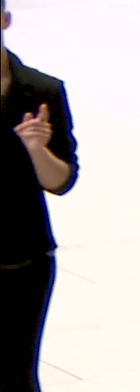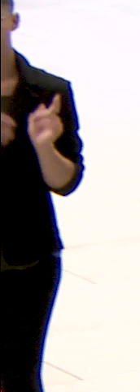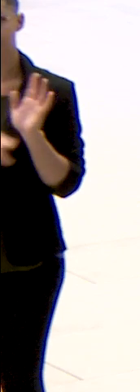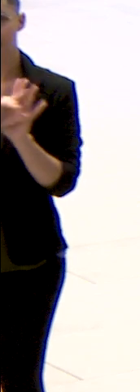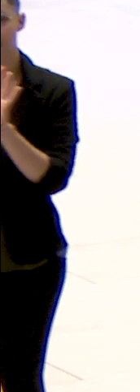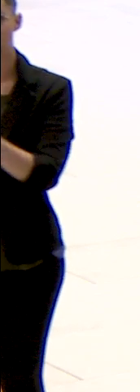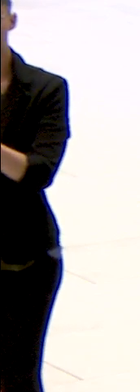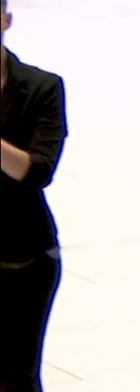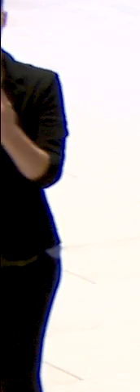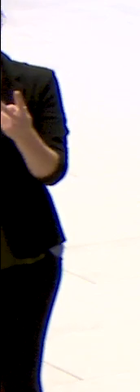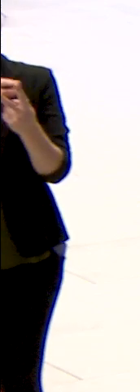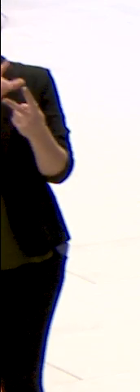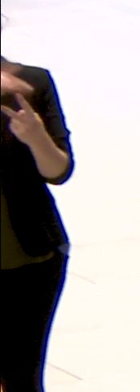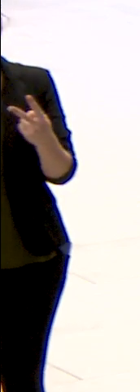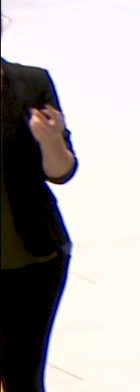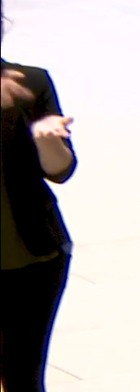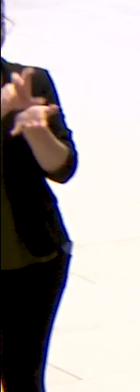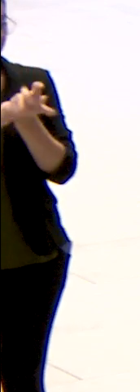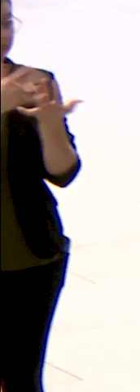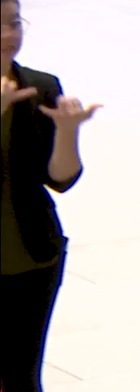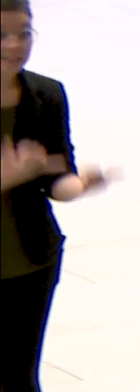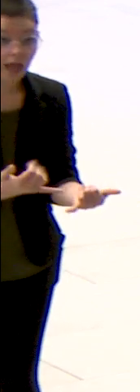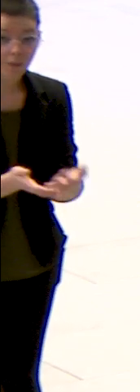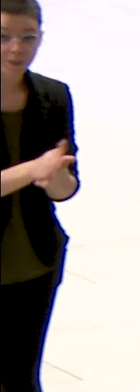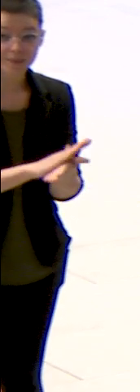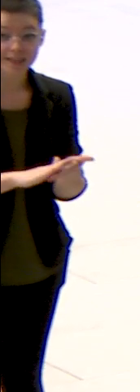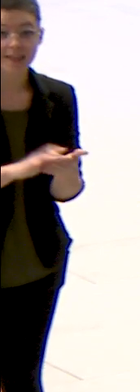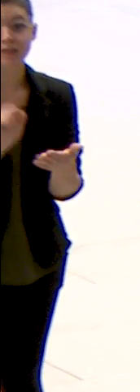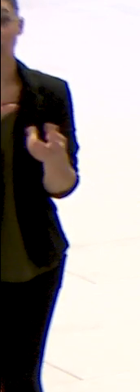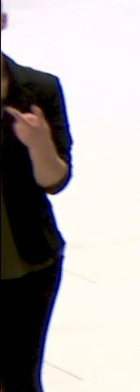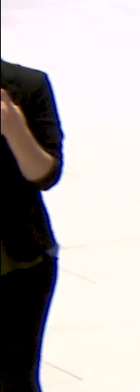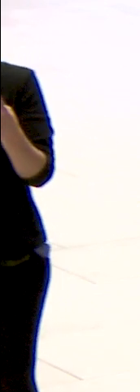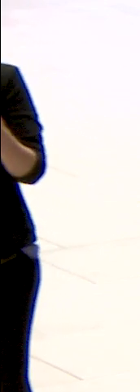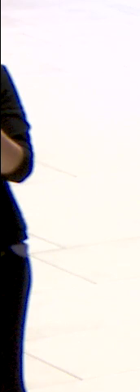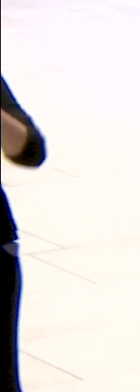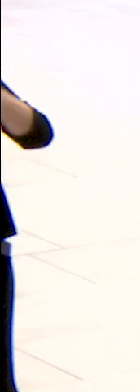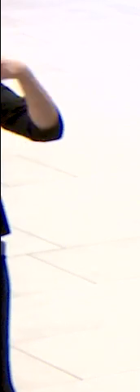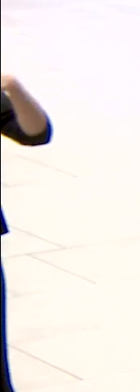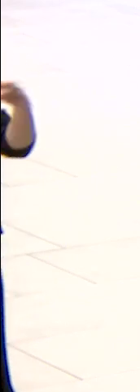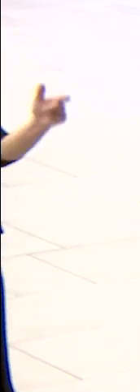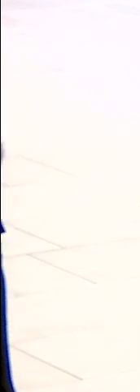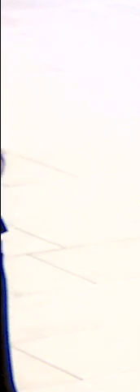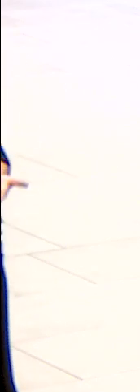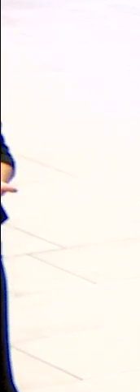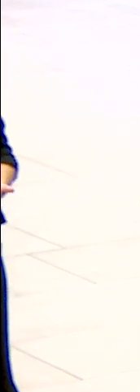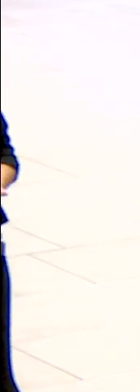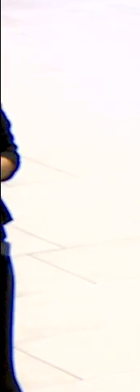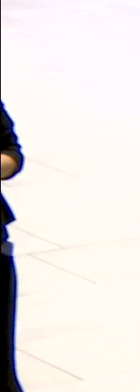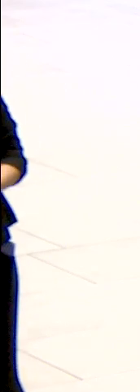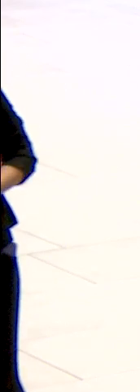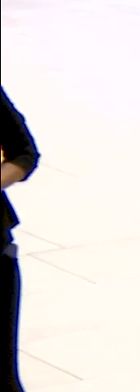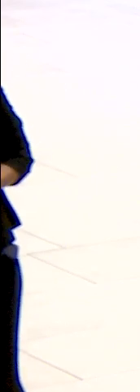invest now and be nice, or when we're in a different position and you're not, it may not. I